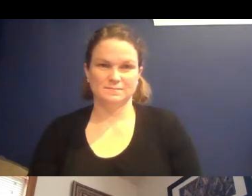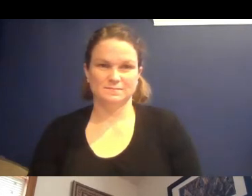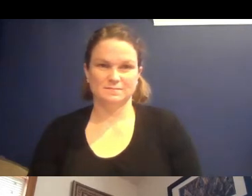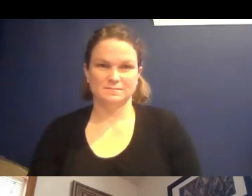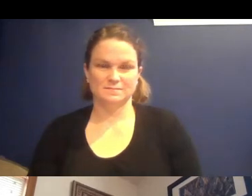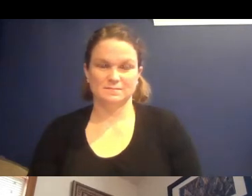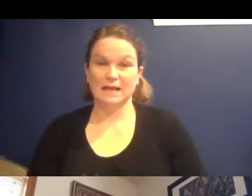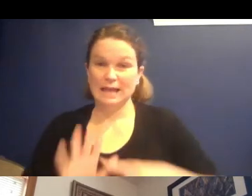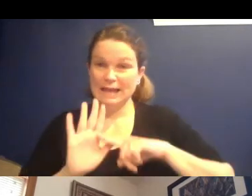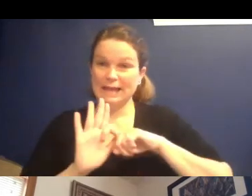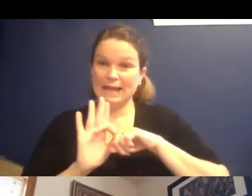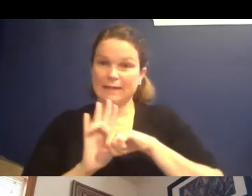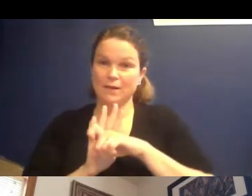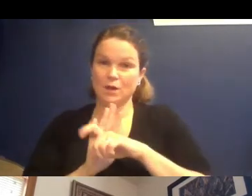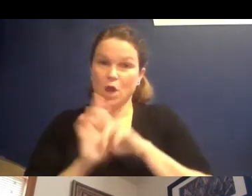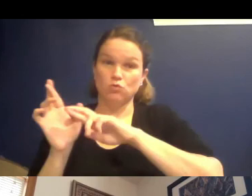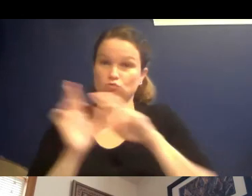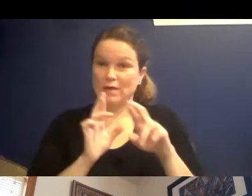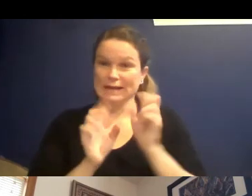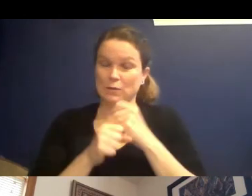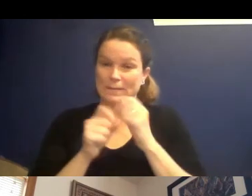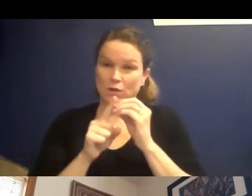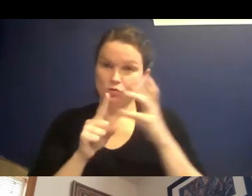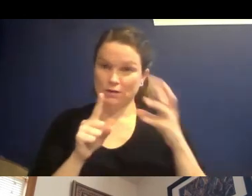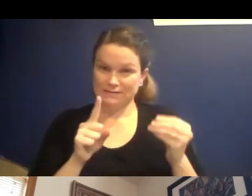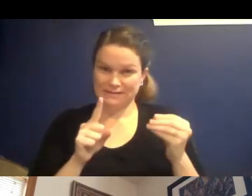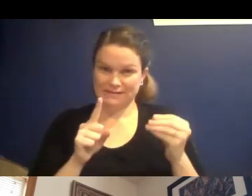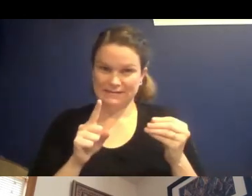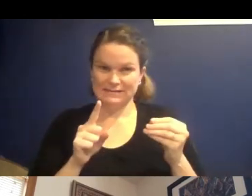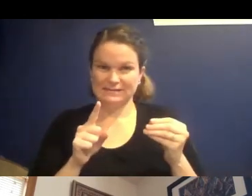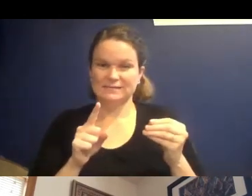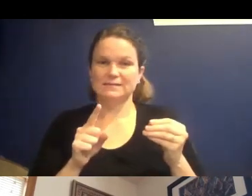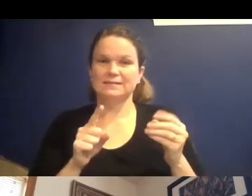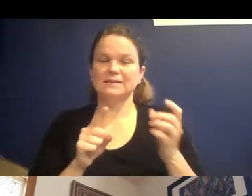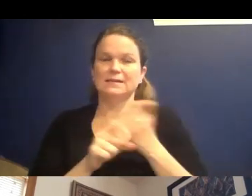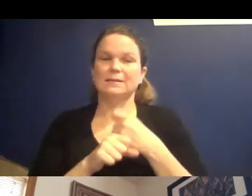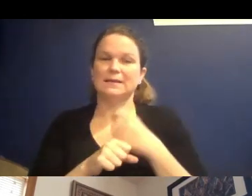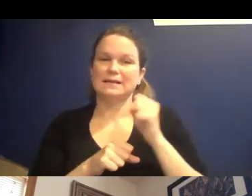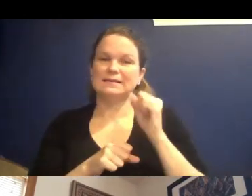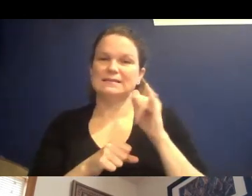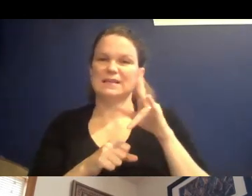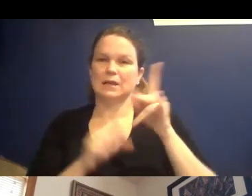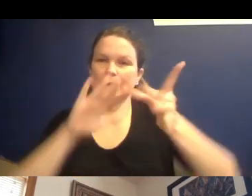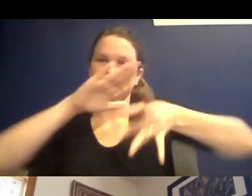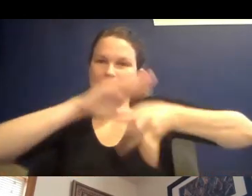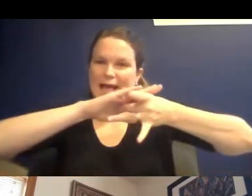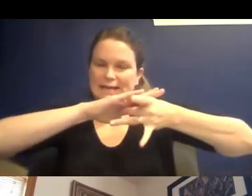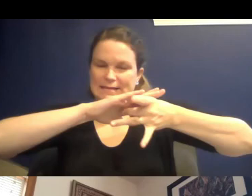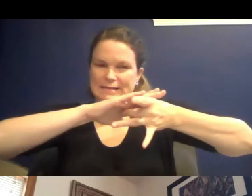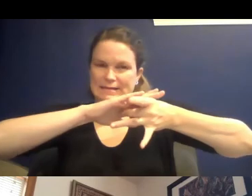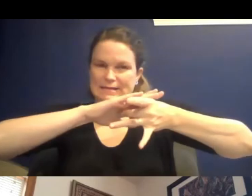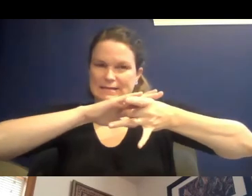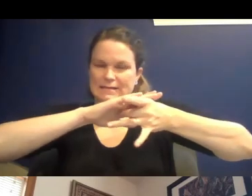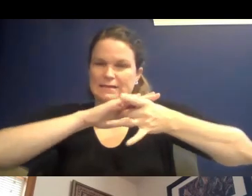When a caterpillar is ready to form a chrysalis or a pupa, it makes a silk pad to hang on to and holds